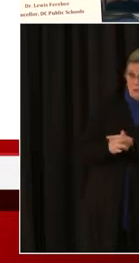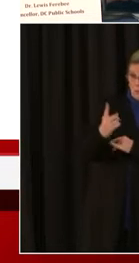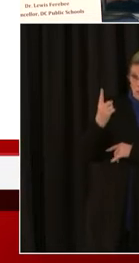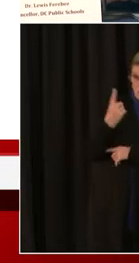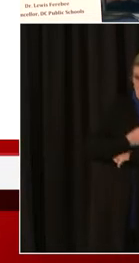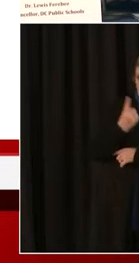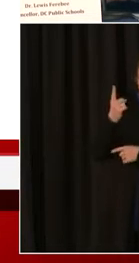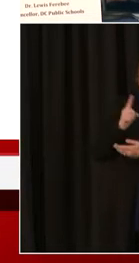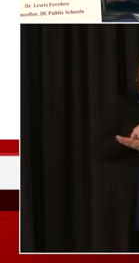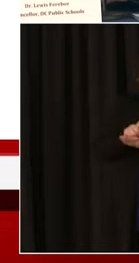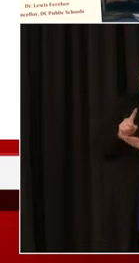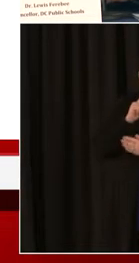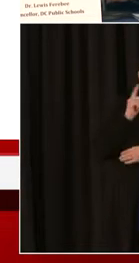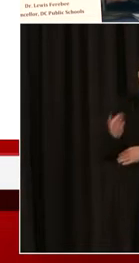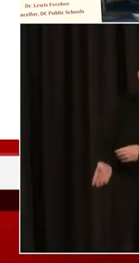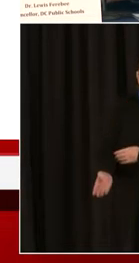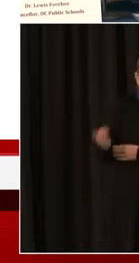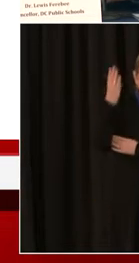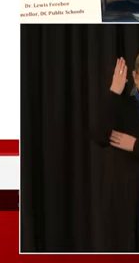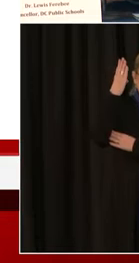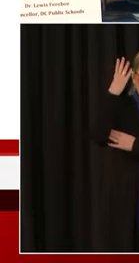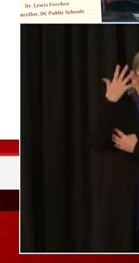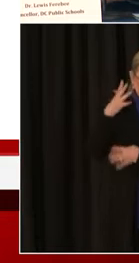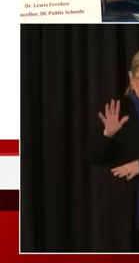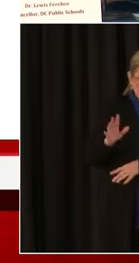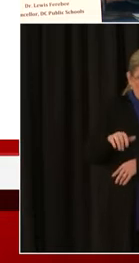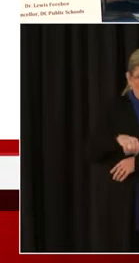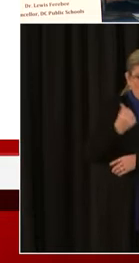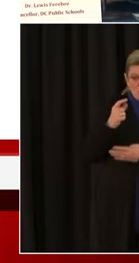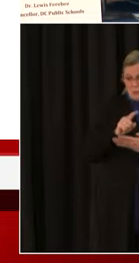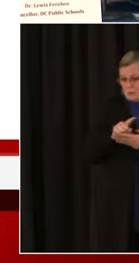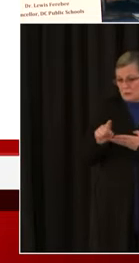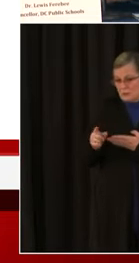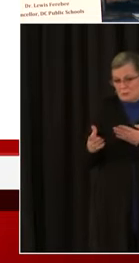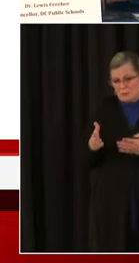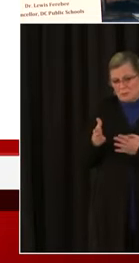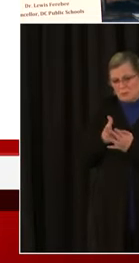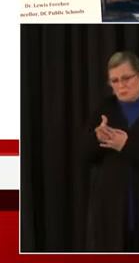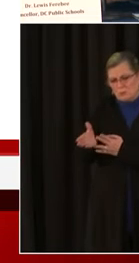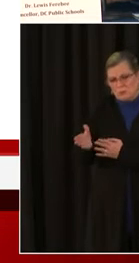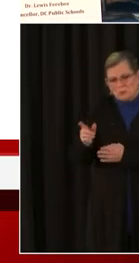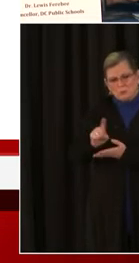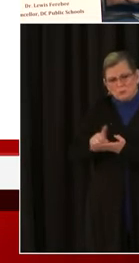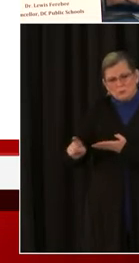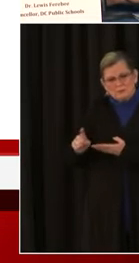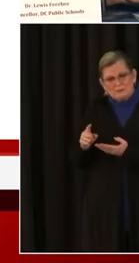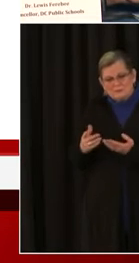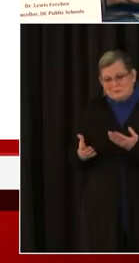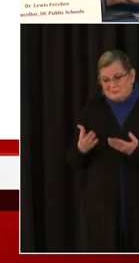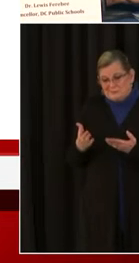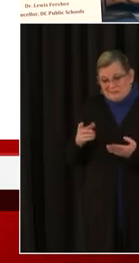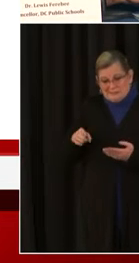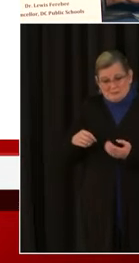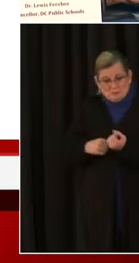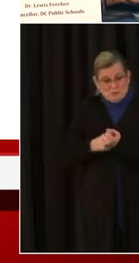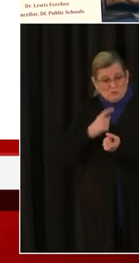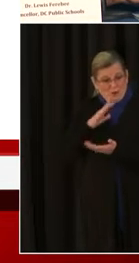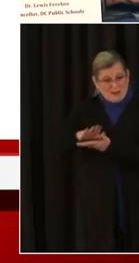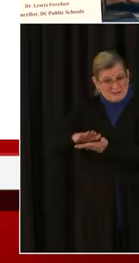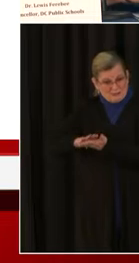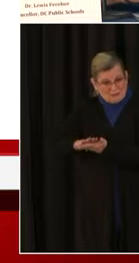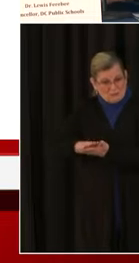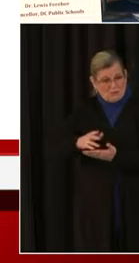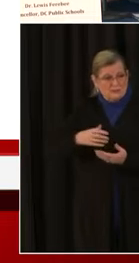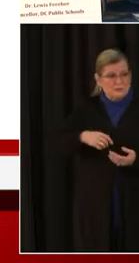a day, or they could come in several days throughout the week to receive specific supports for academics or social